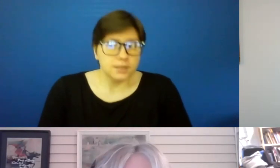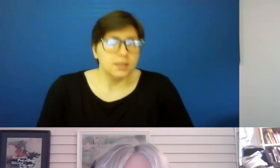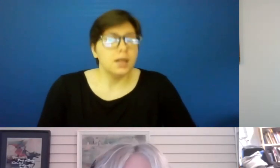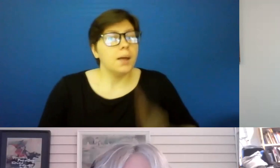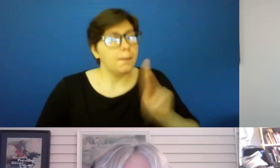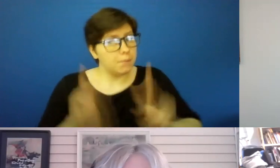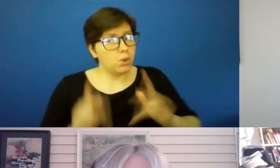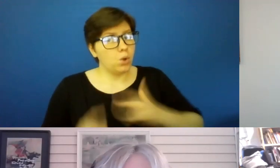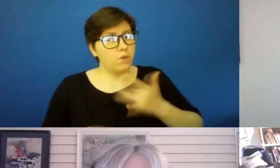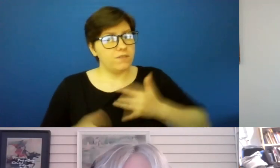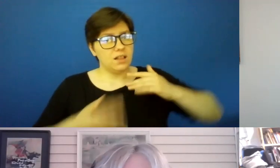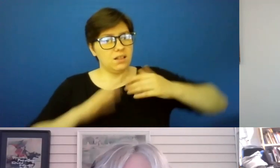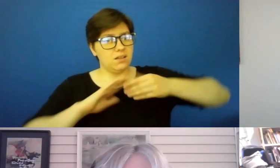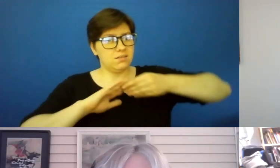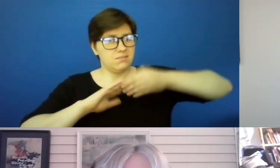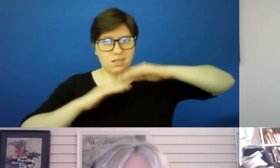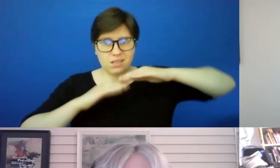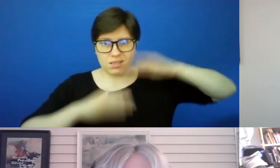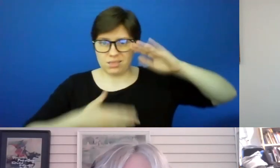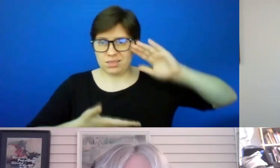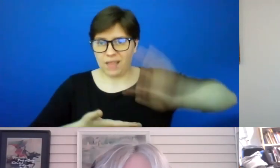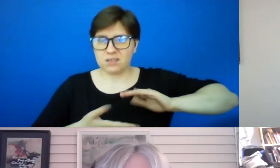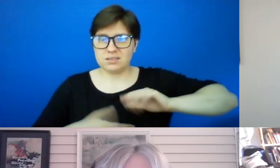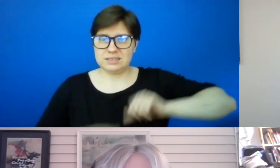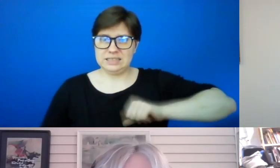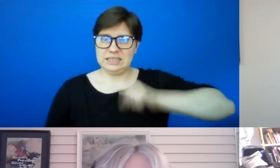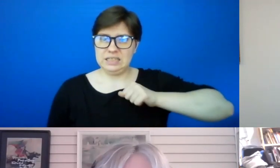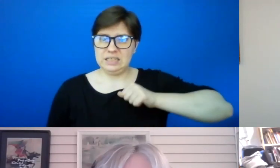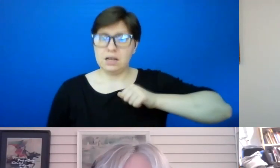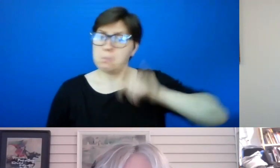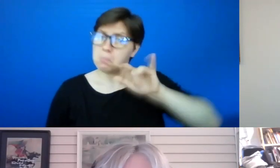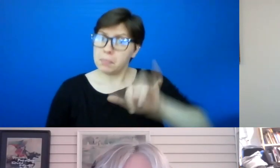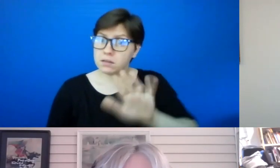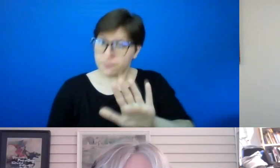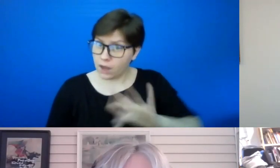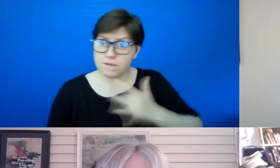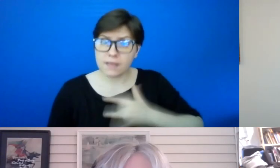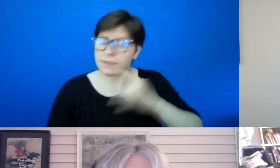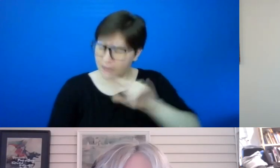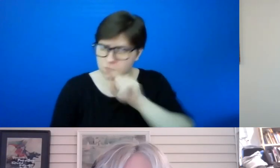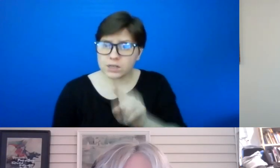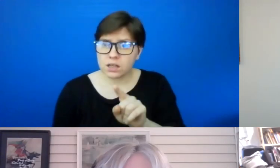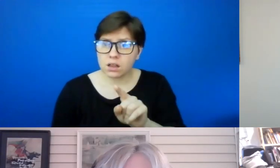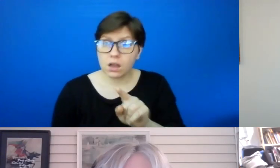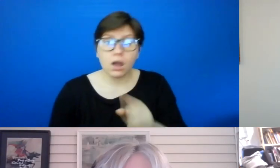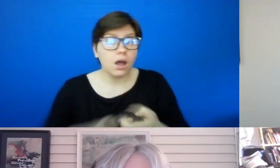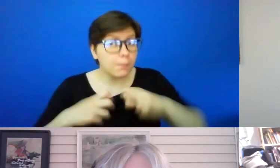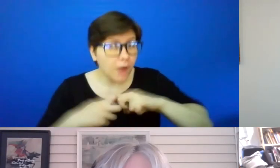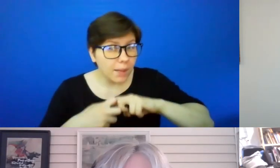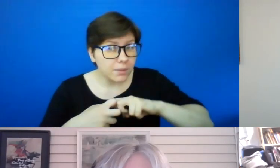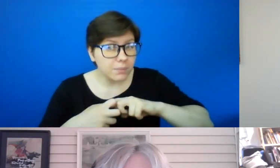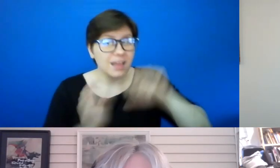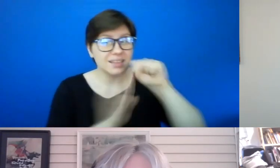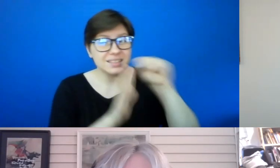dignity because they're incontinent, those are their feelings. That's real. The problem is that the state is